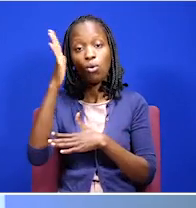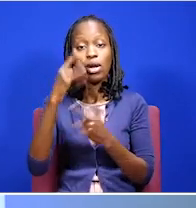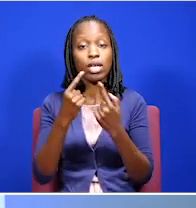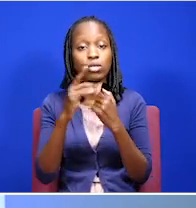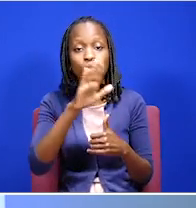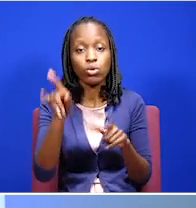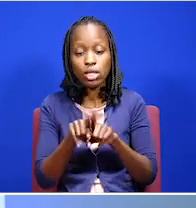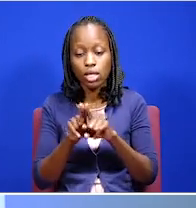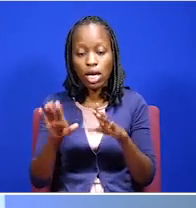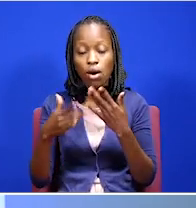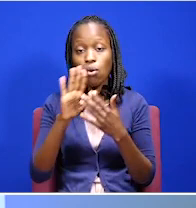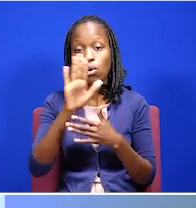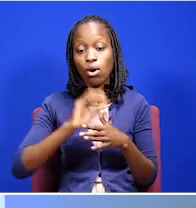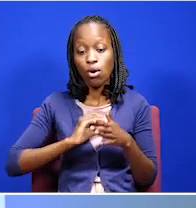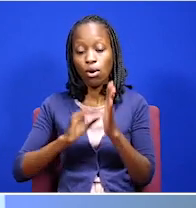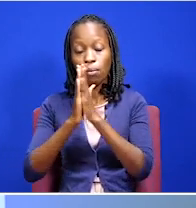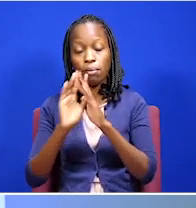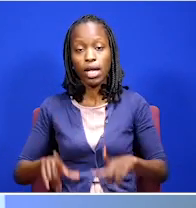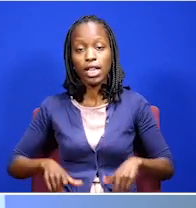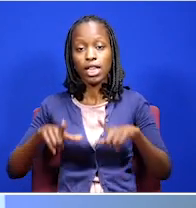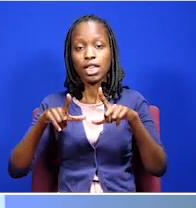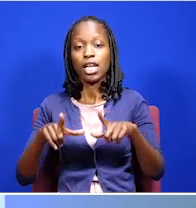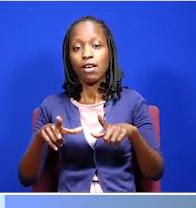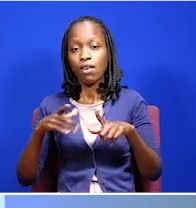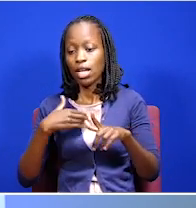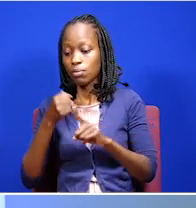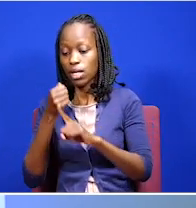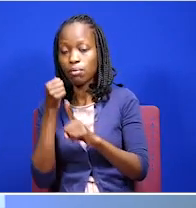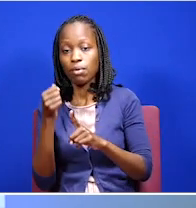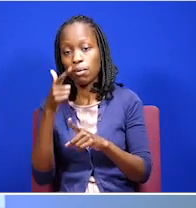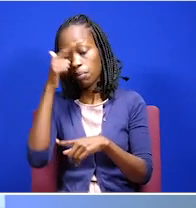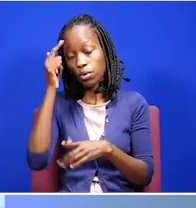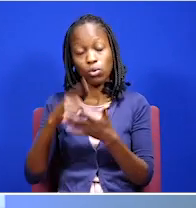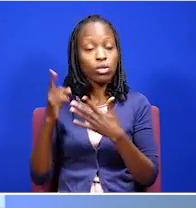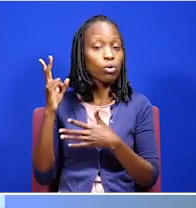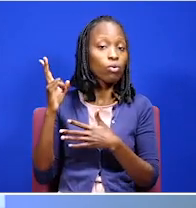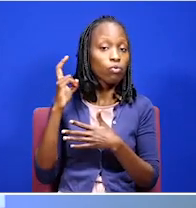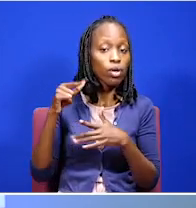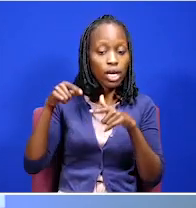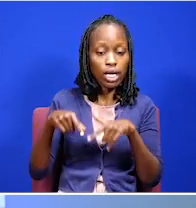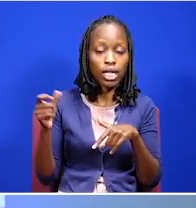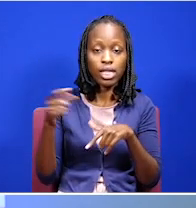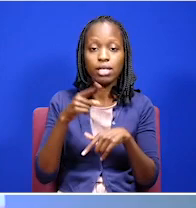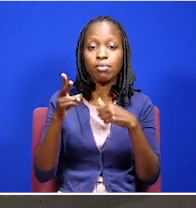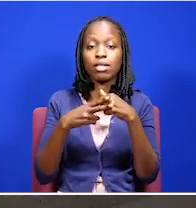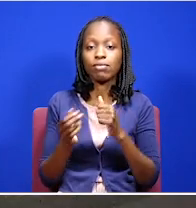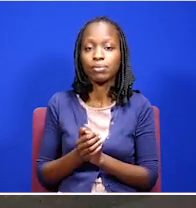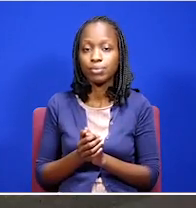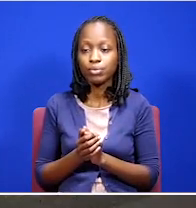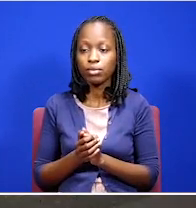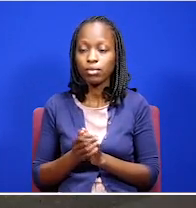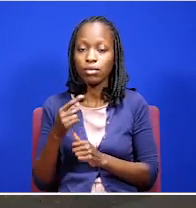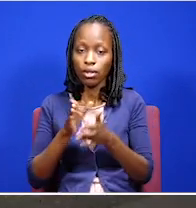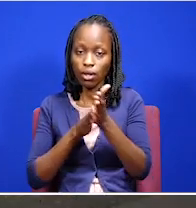how your own prayer life has been shaped by what you have heard here on CBS throughout this month. We're looking forward